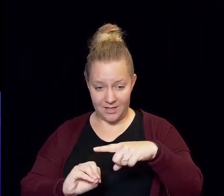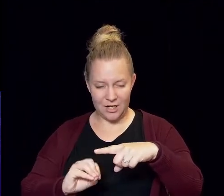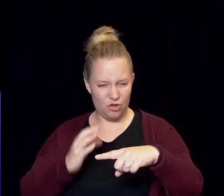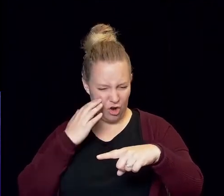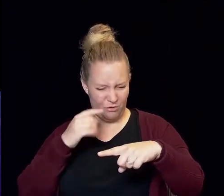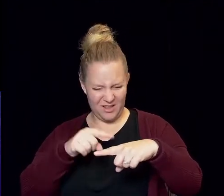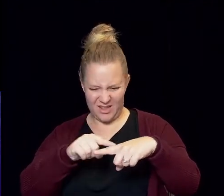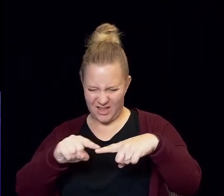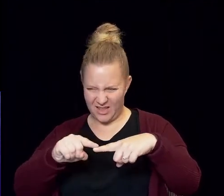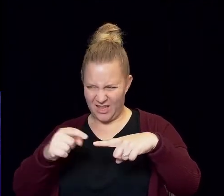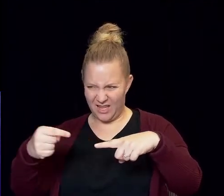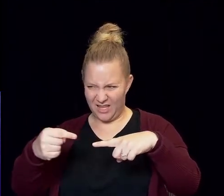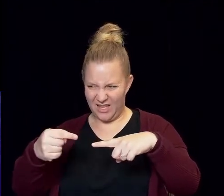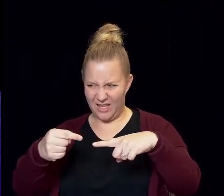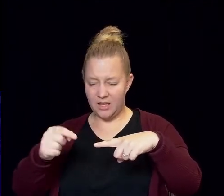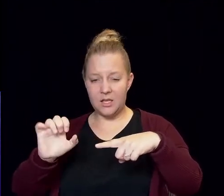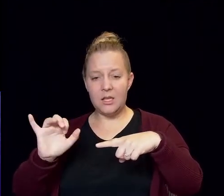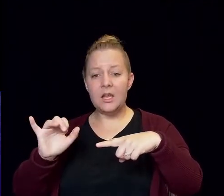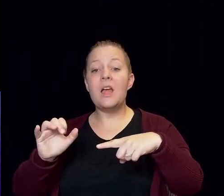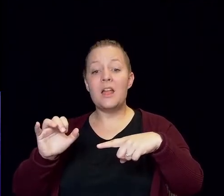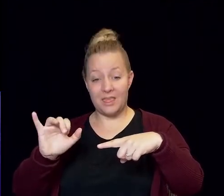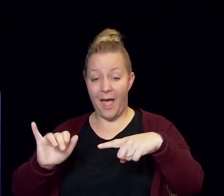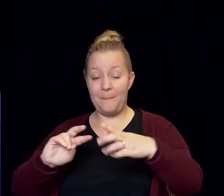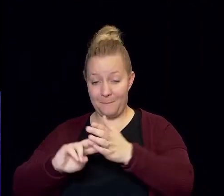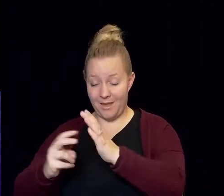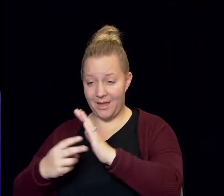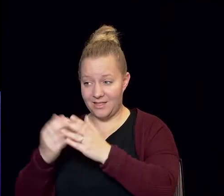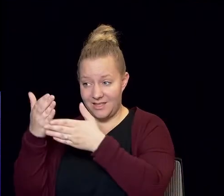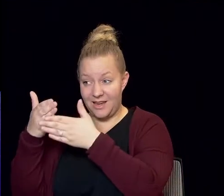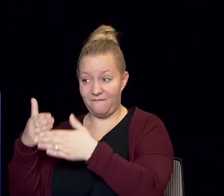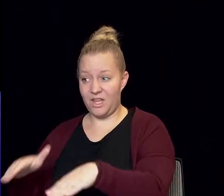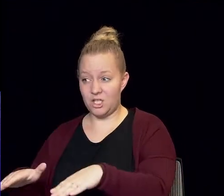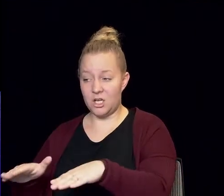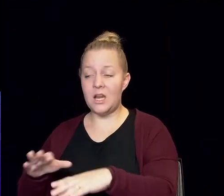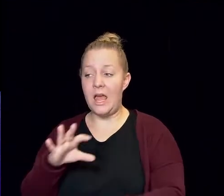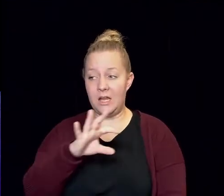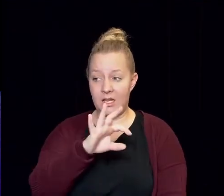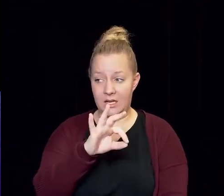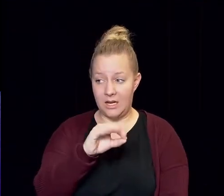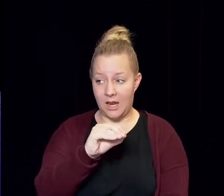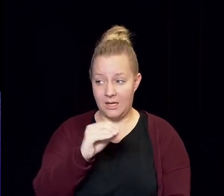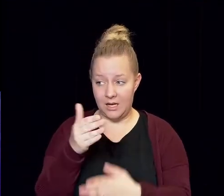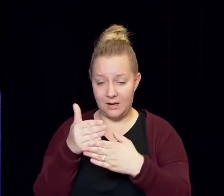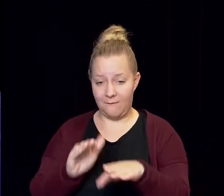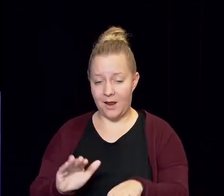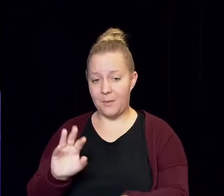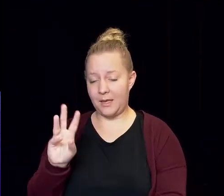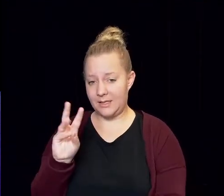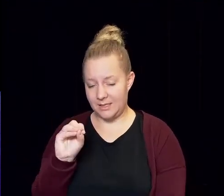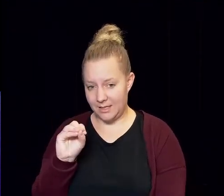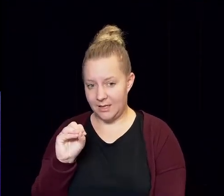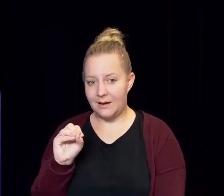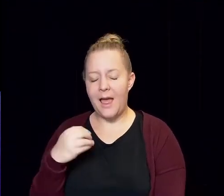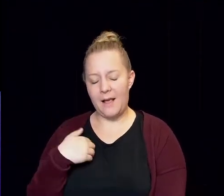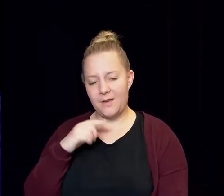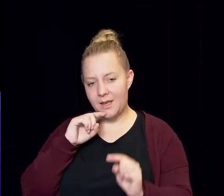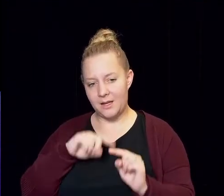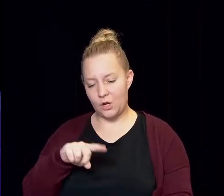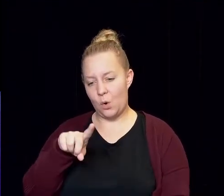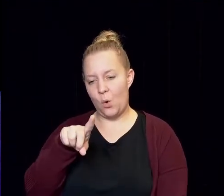ratio line needs to be division. So when I take 90 divided by 60, I get an answer